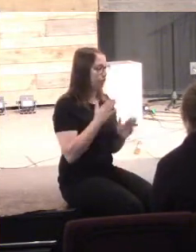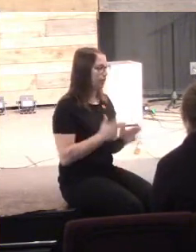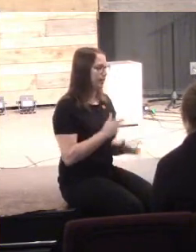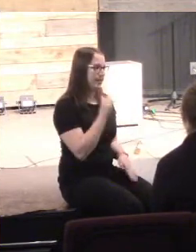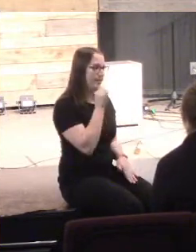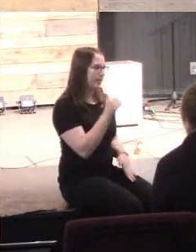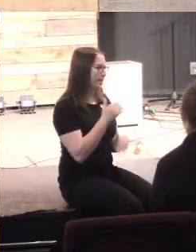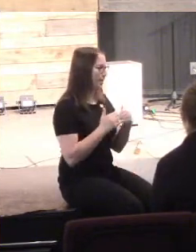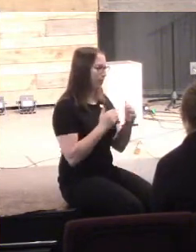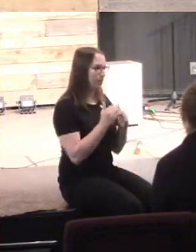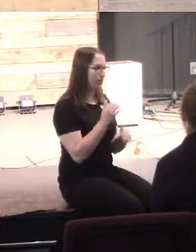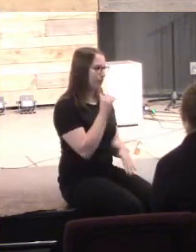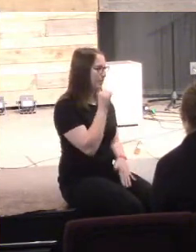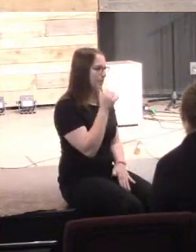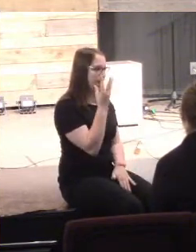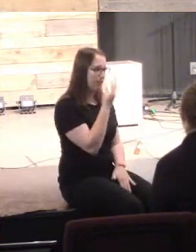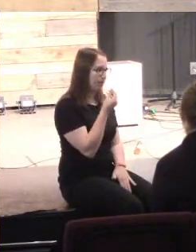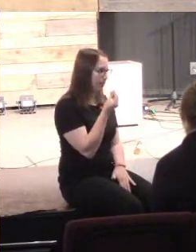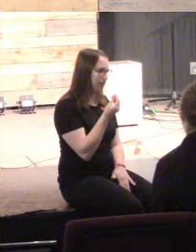not pretty.